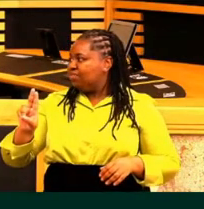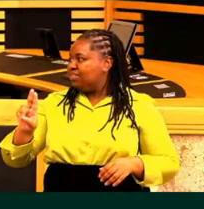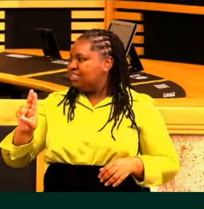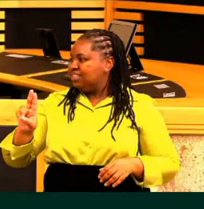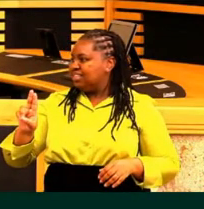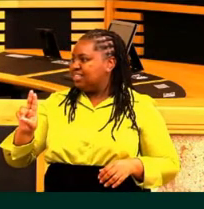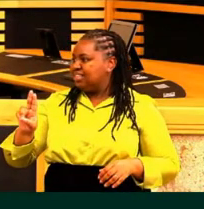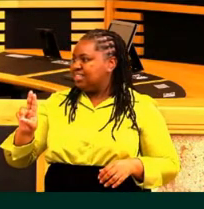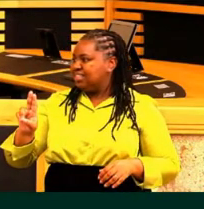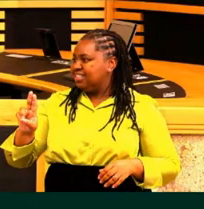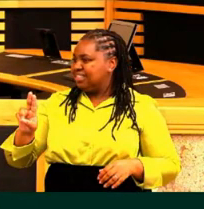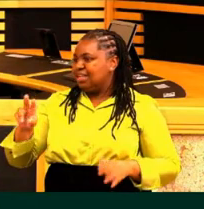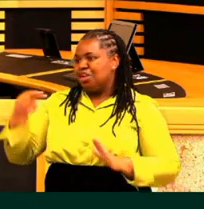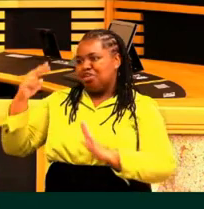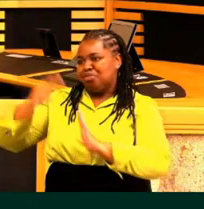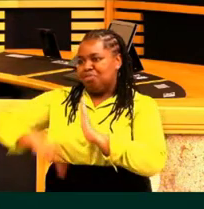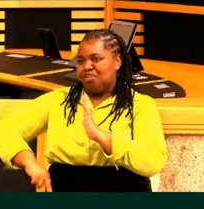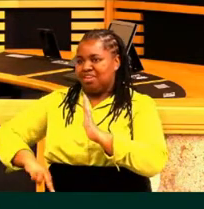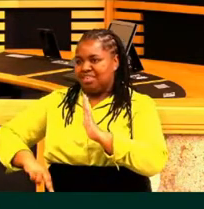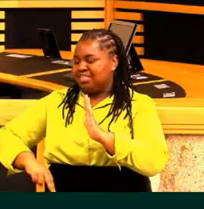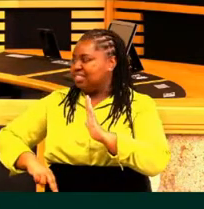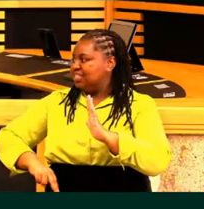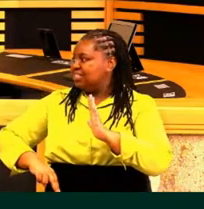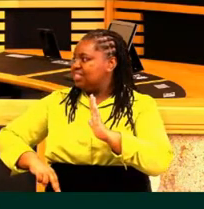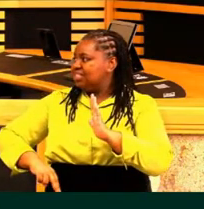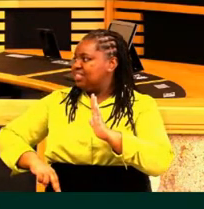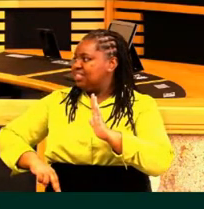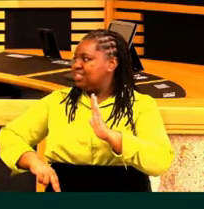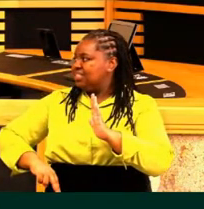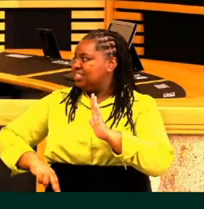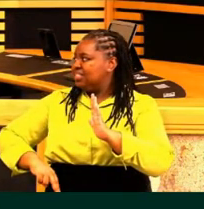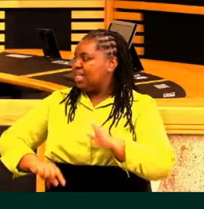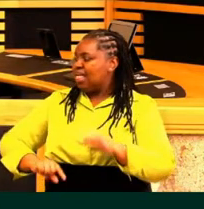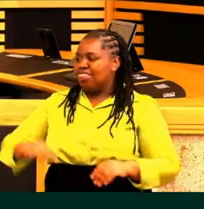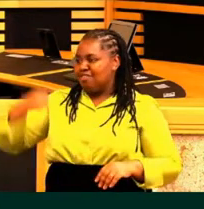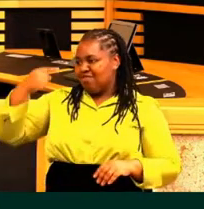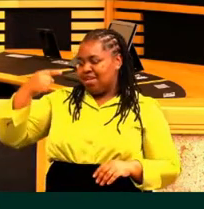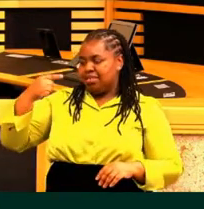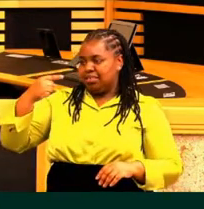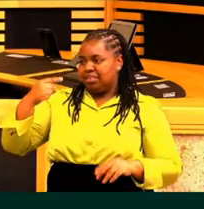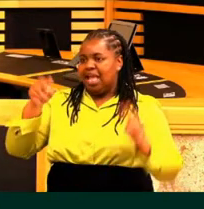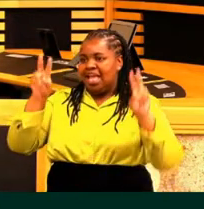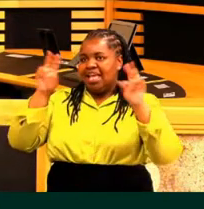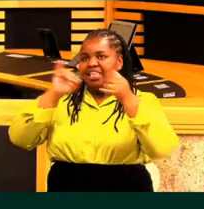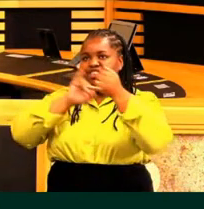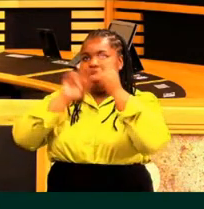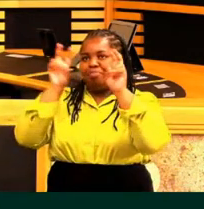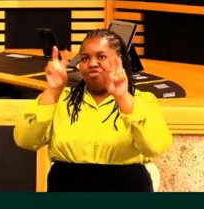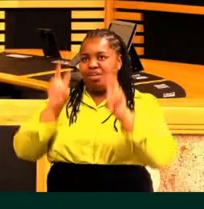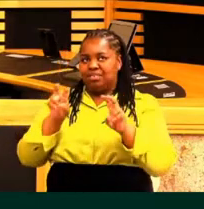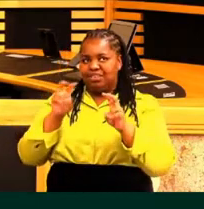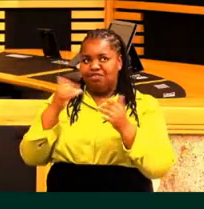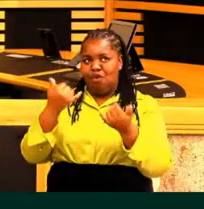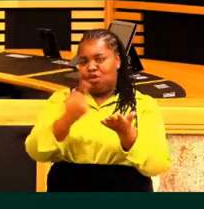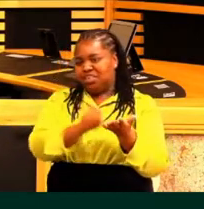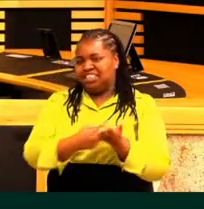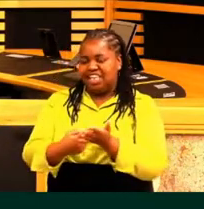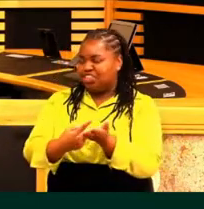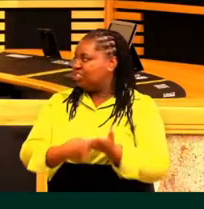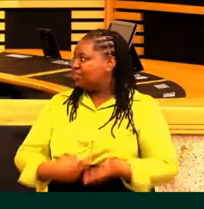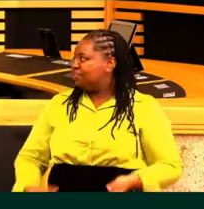to read it's nameful to read the first subject matter for discussion